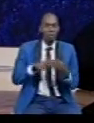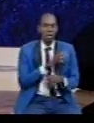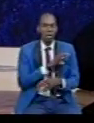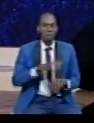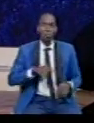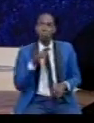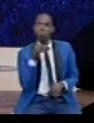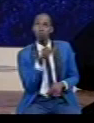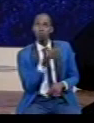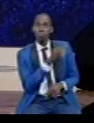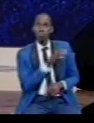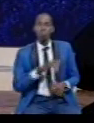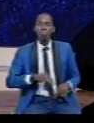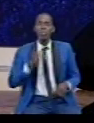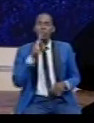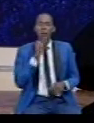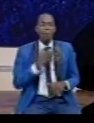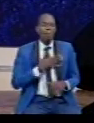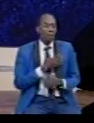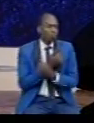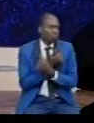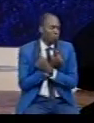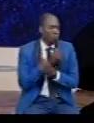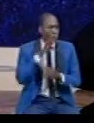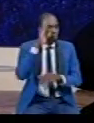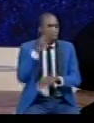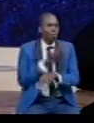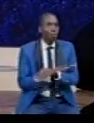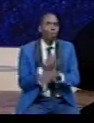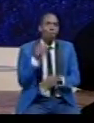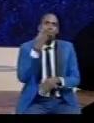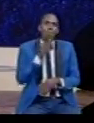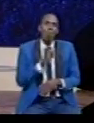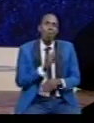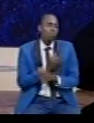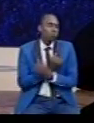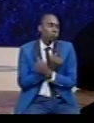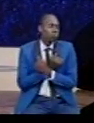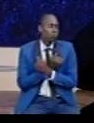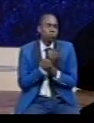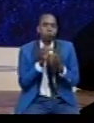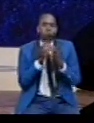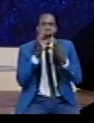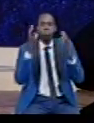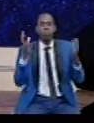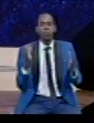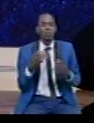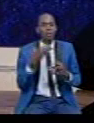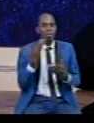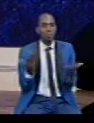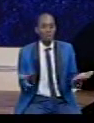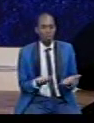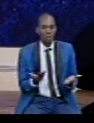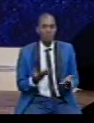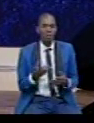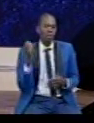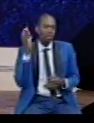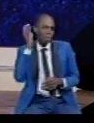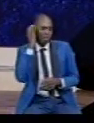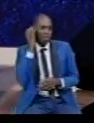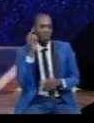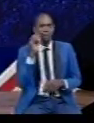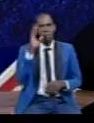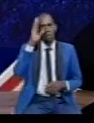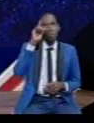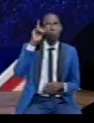beloved Son, in whom I am well pleased. Hear ye him." Acts chapter 3,